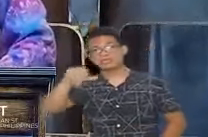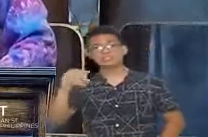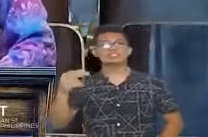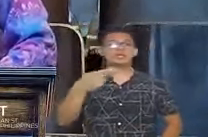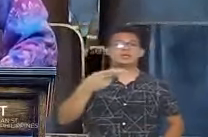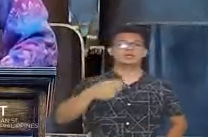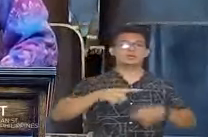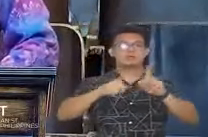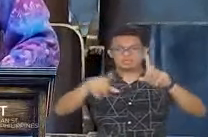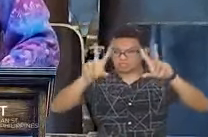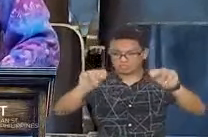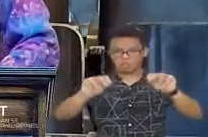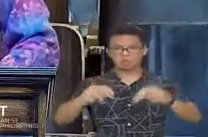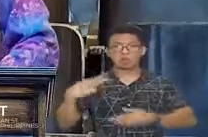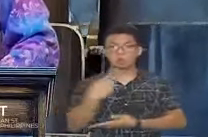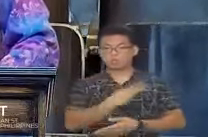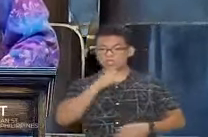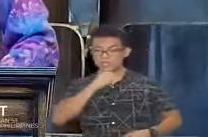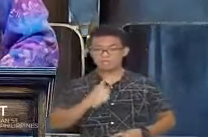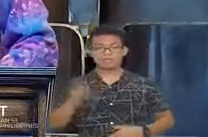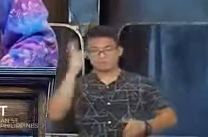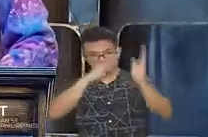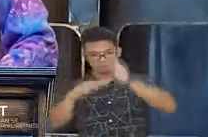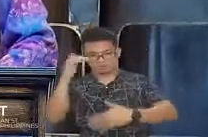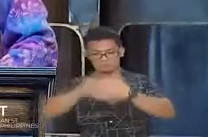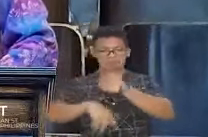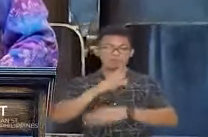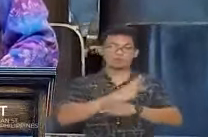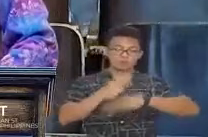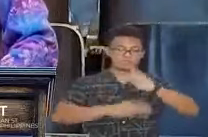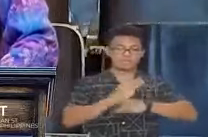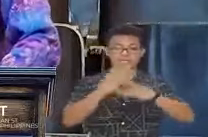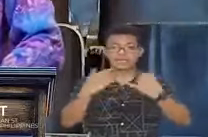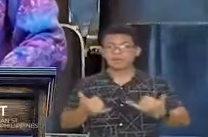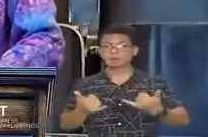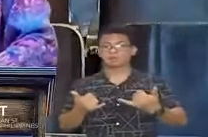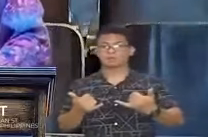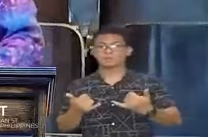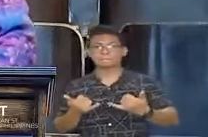You are not. We are not the problem in the world today.